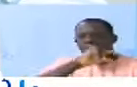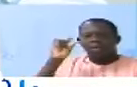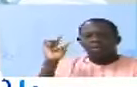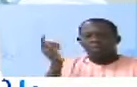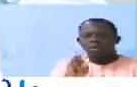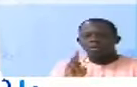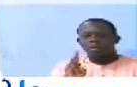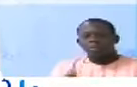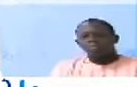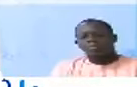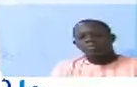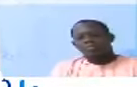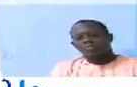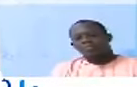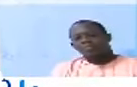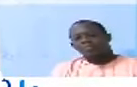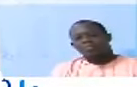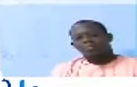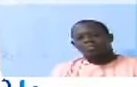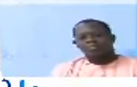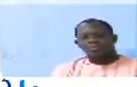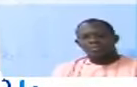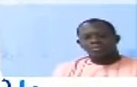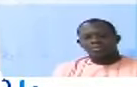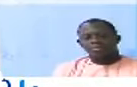ntolo nda bang.